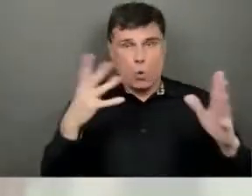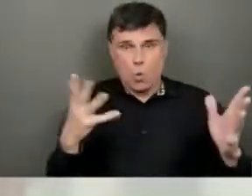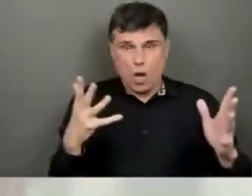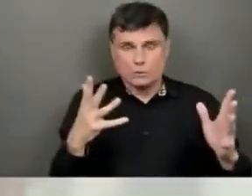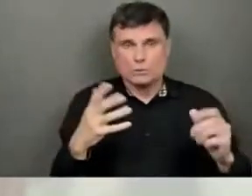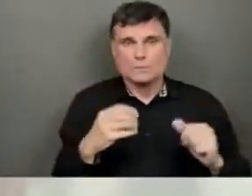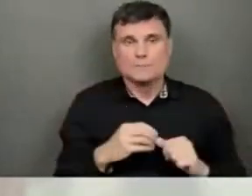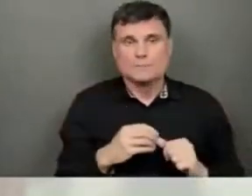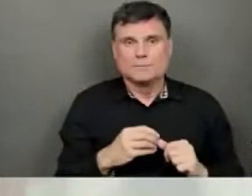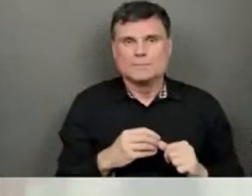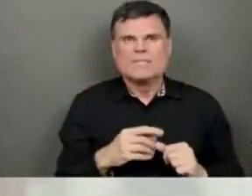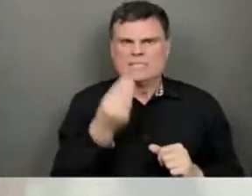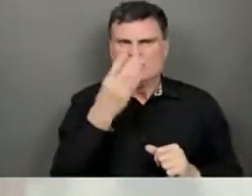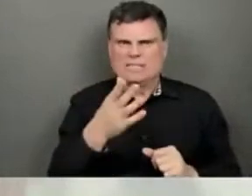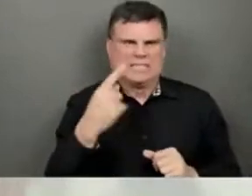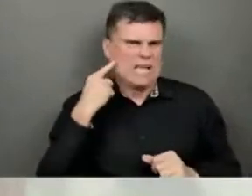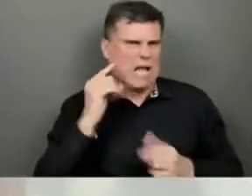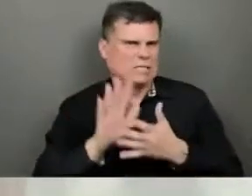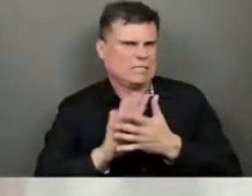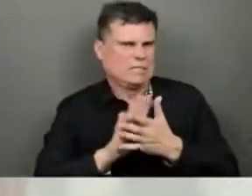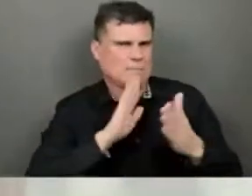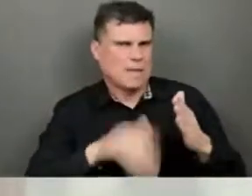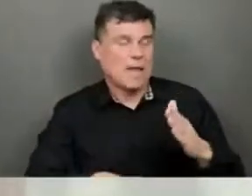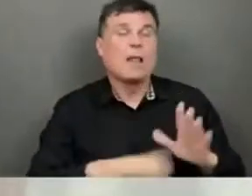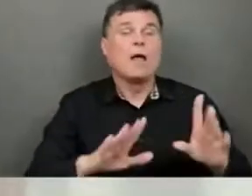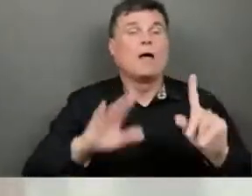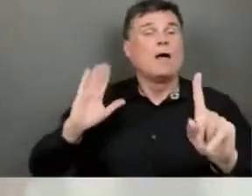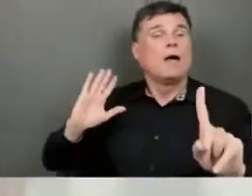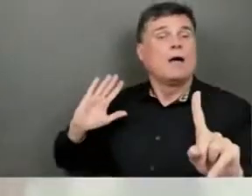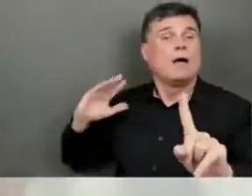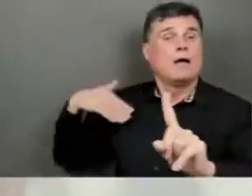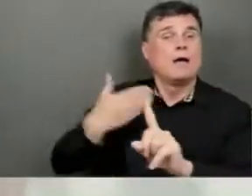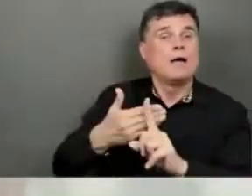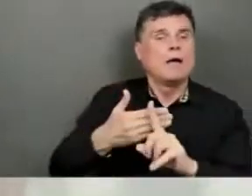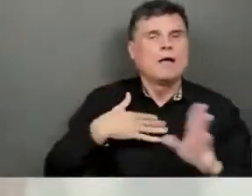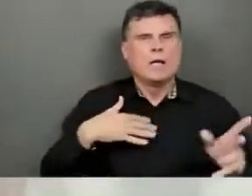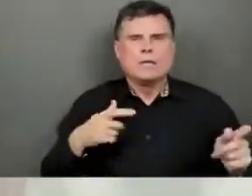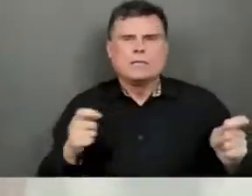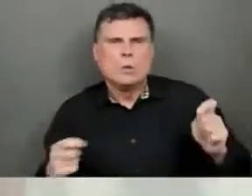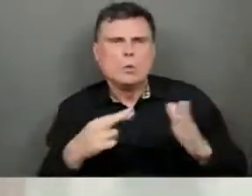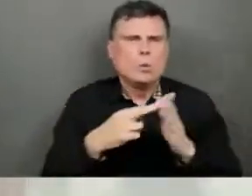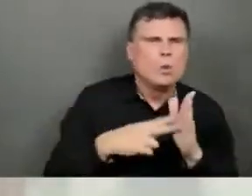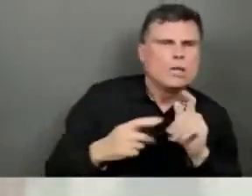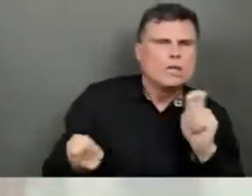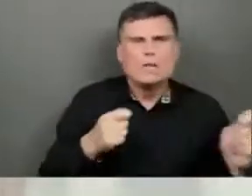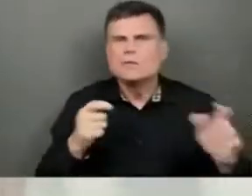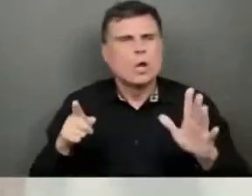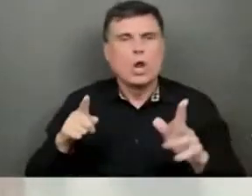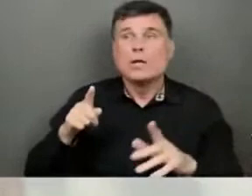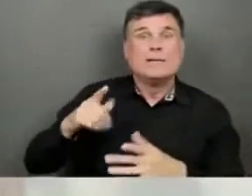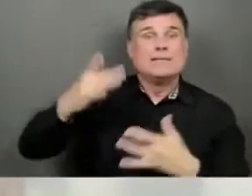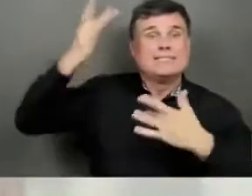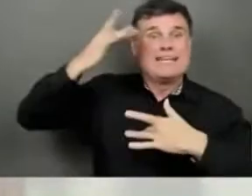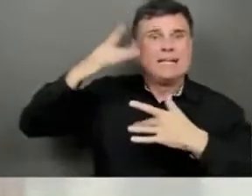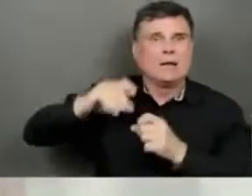how the oscillations in what we're seeing in terms of infections and surges has been getting less and less as we have